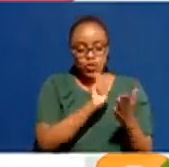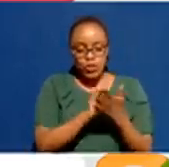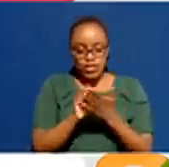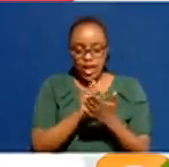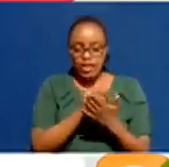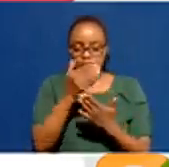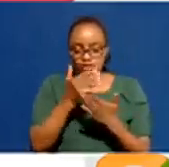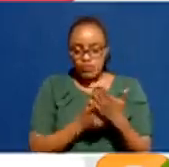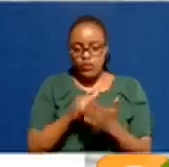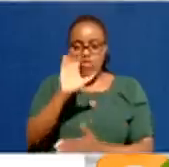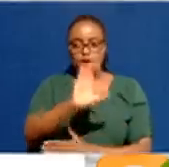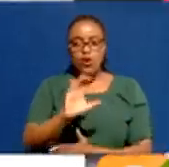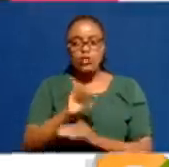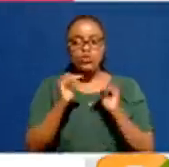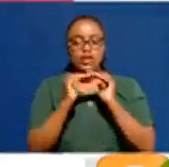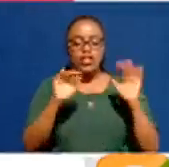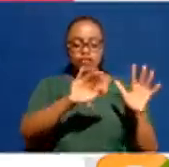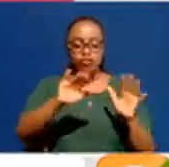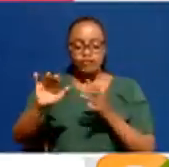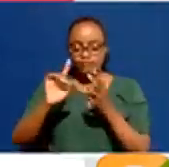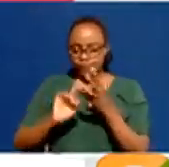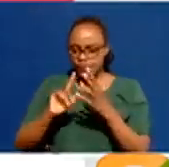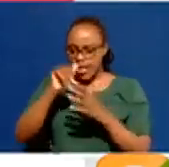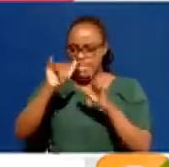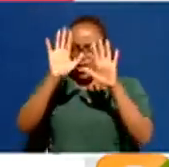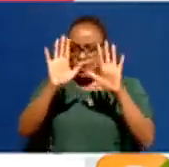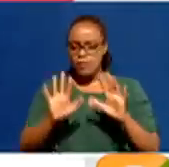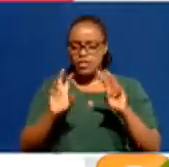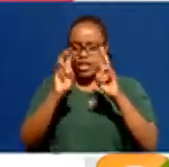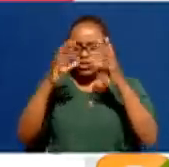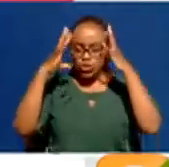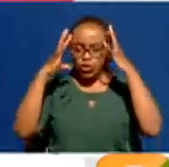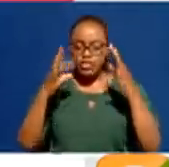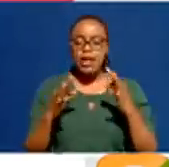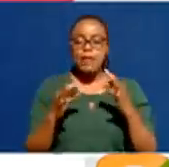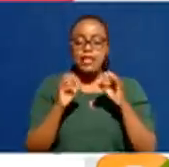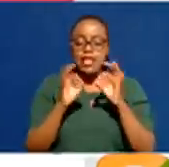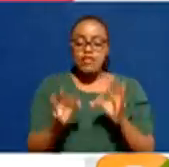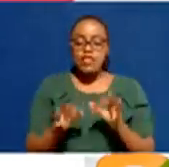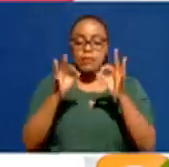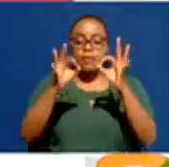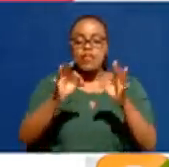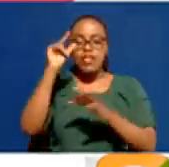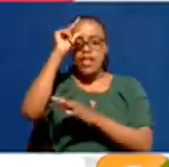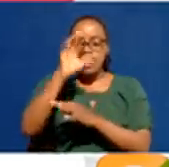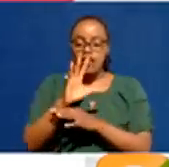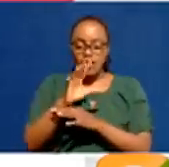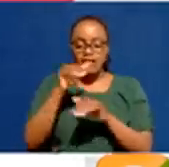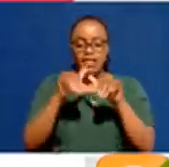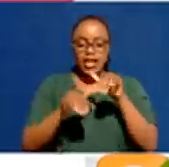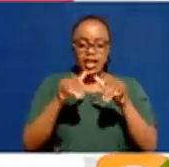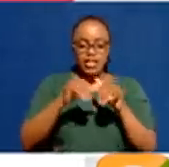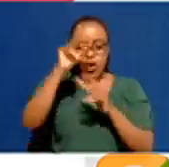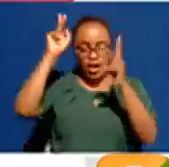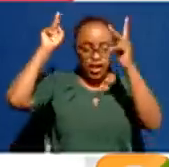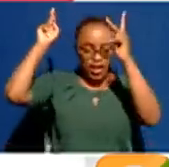at the constituency level. Another key issue for determination by the judges is whether the postponement of gubernatorial elections in